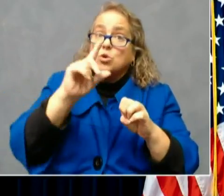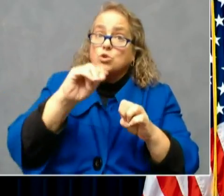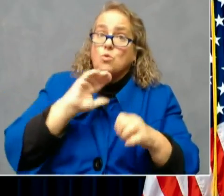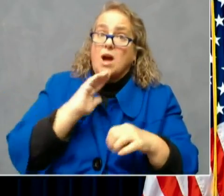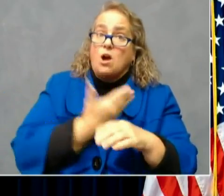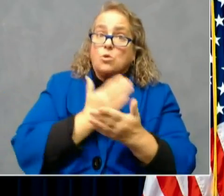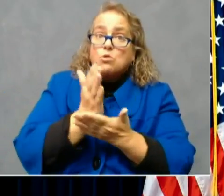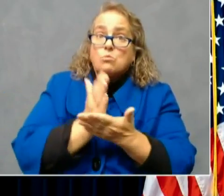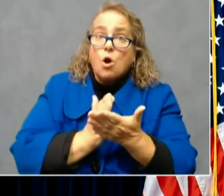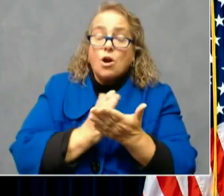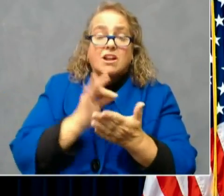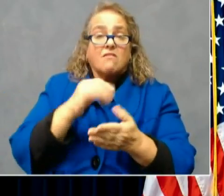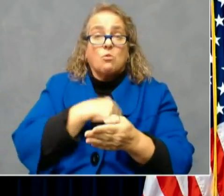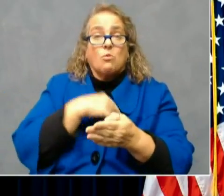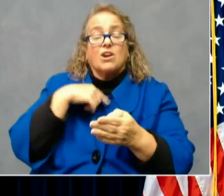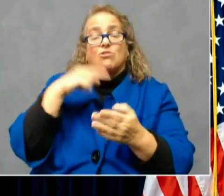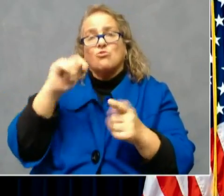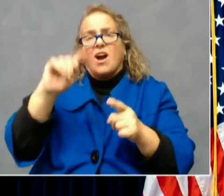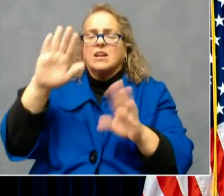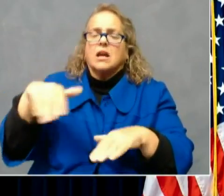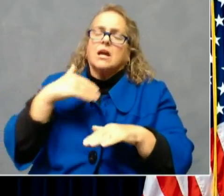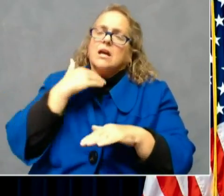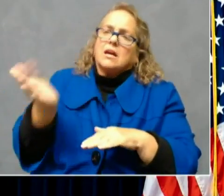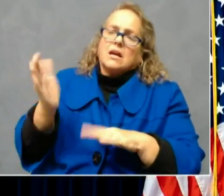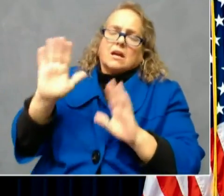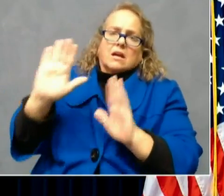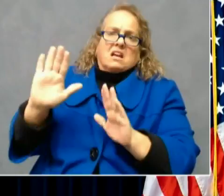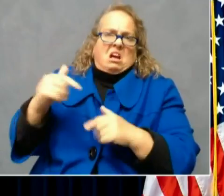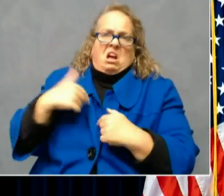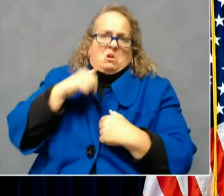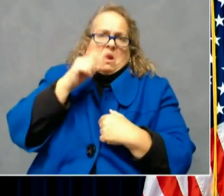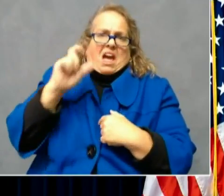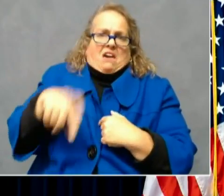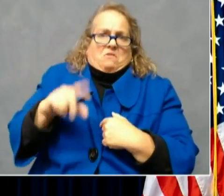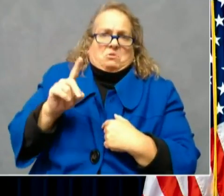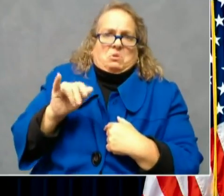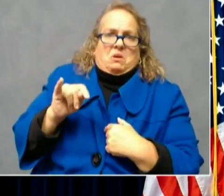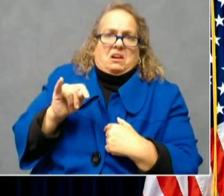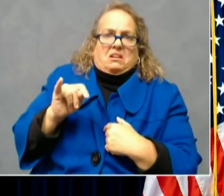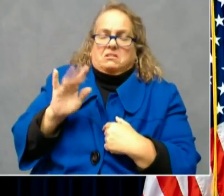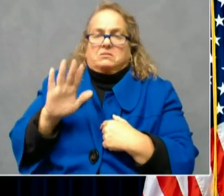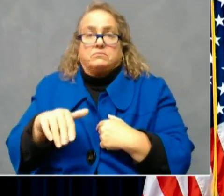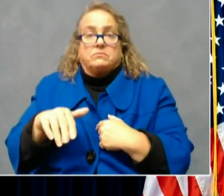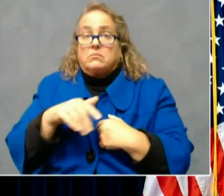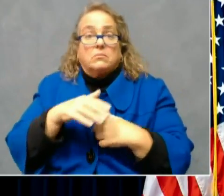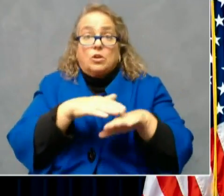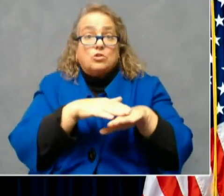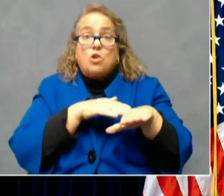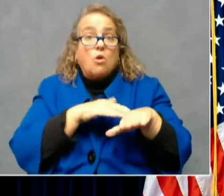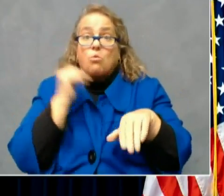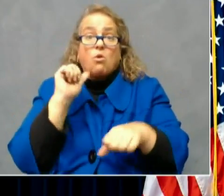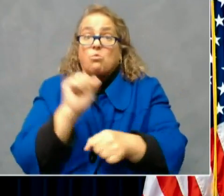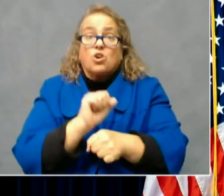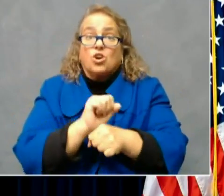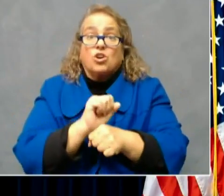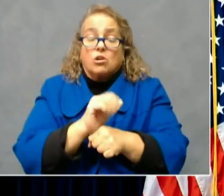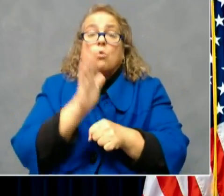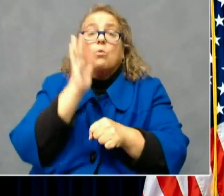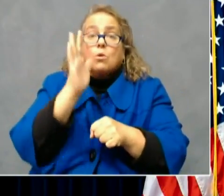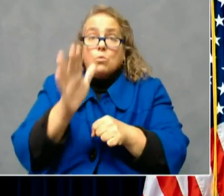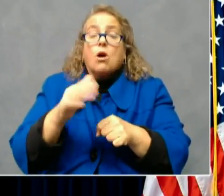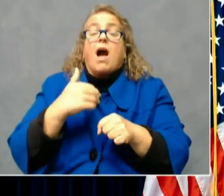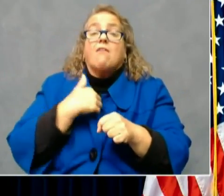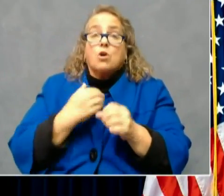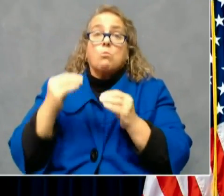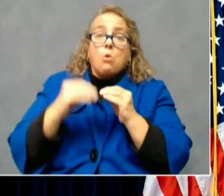exception, then slowing down this thing won't work, and we will lose a lot more Kentuckians